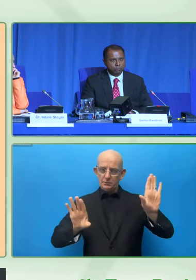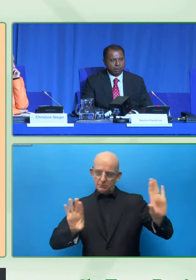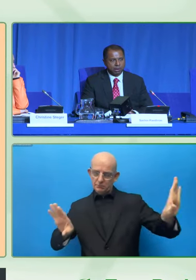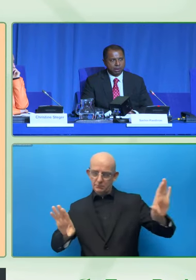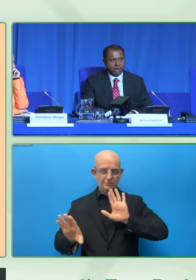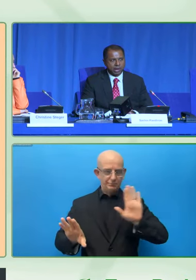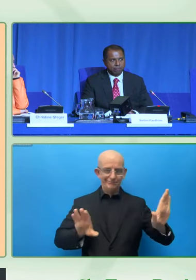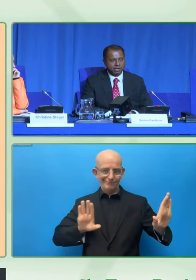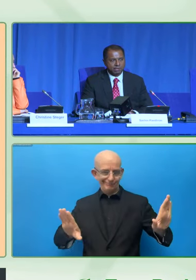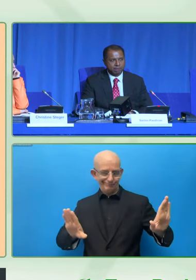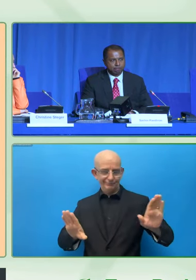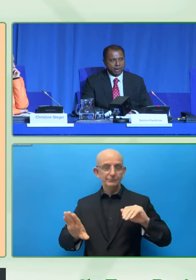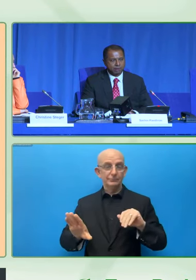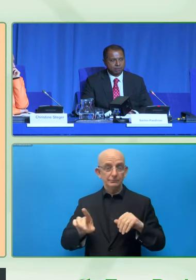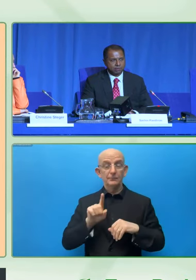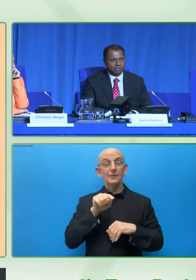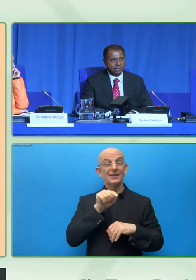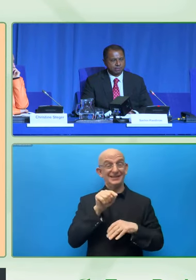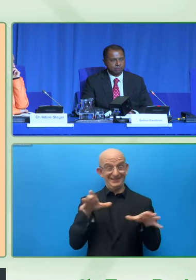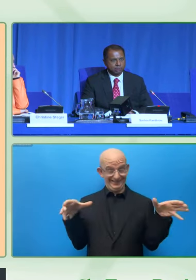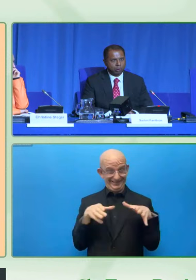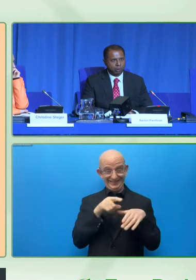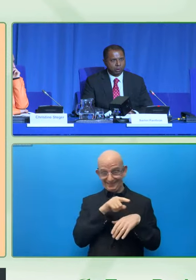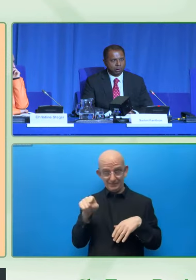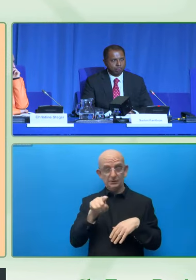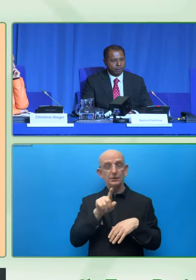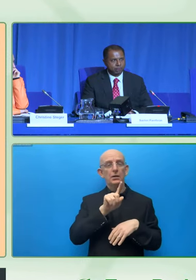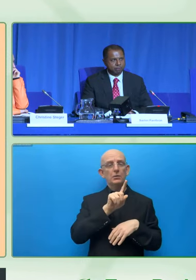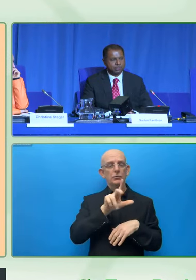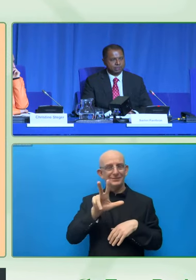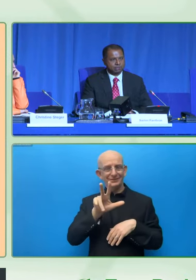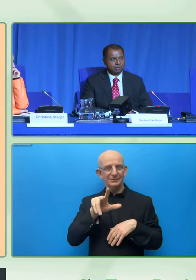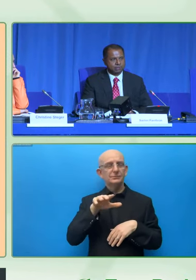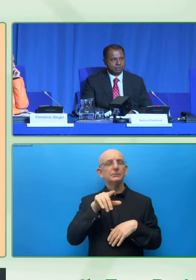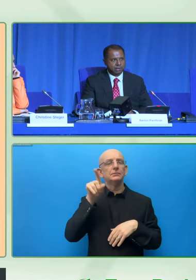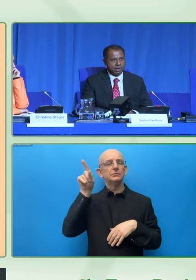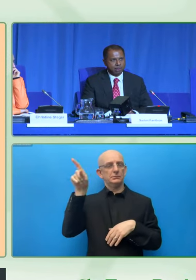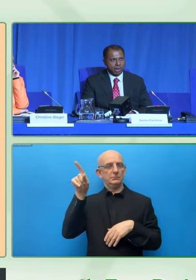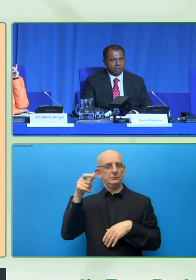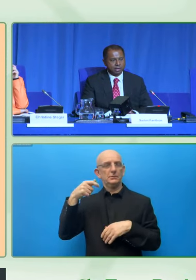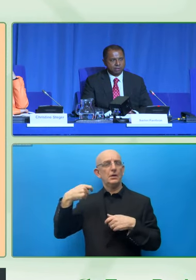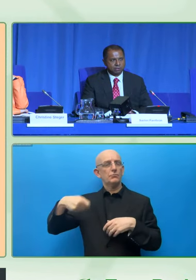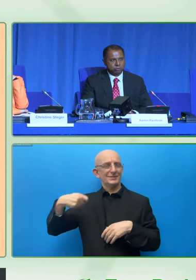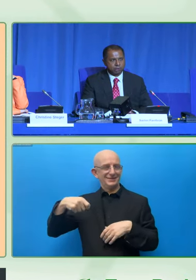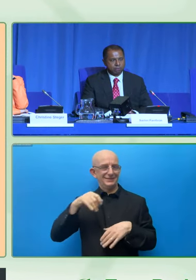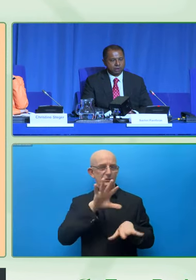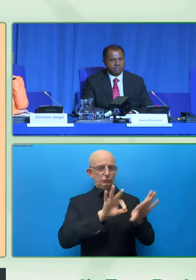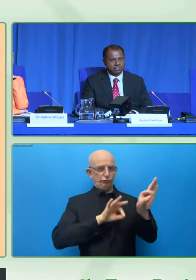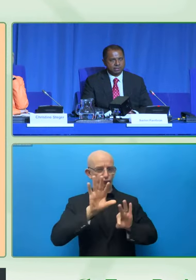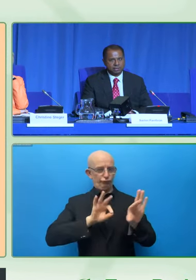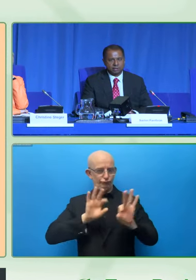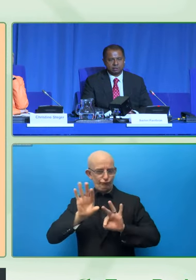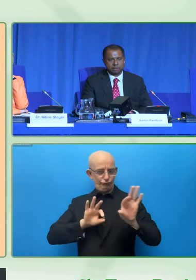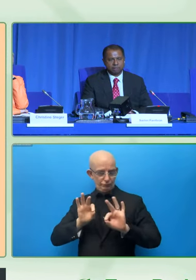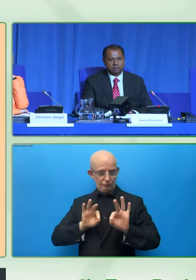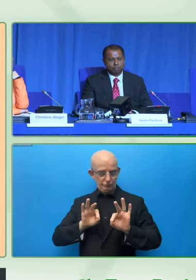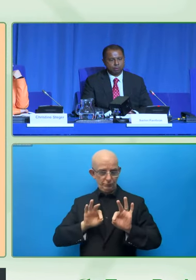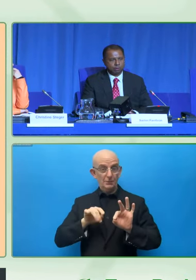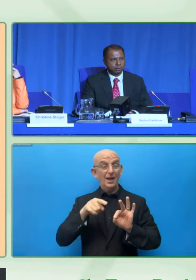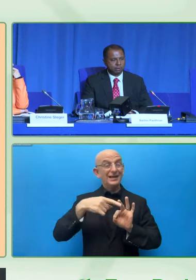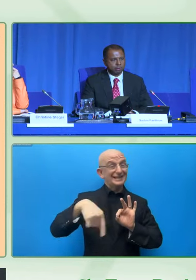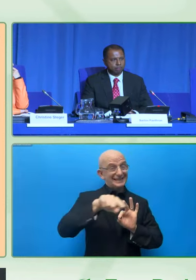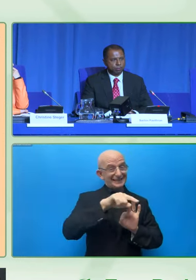who have a background in accessibility or are people with disabilities. And the other 12 are senior